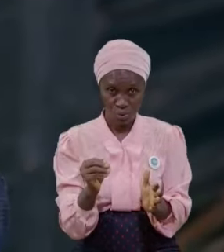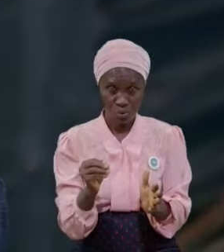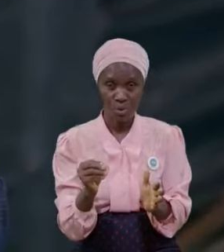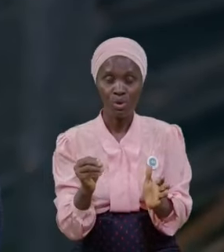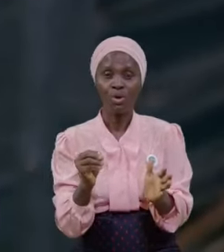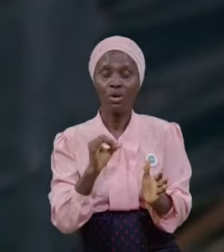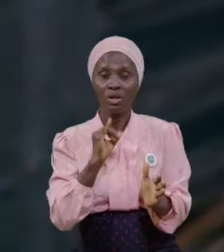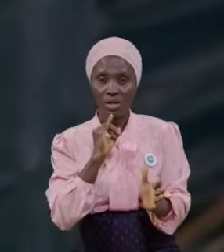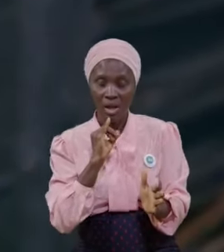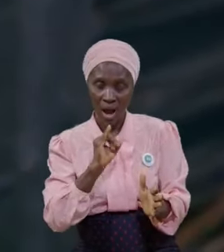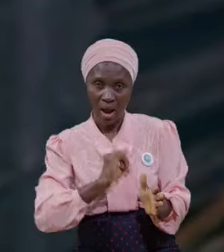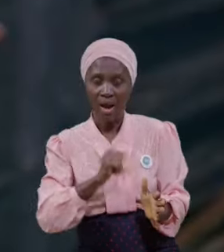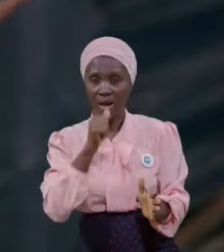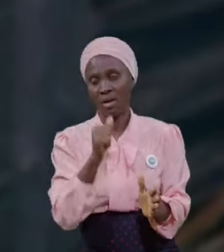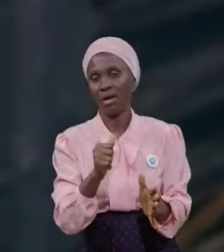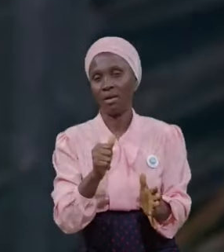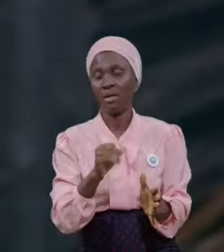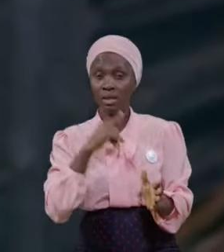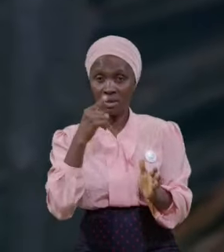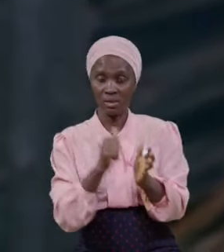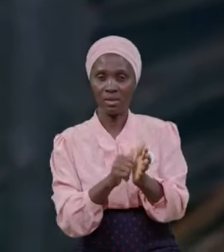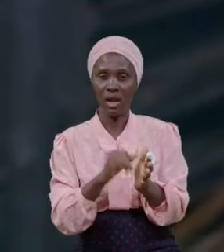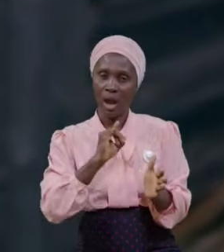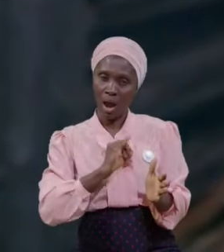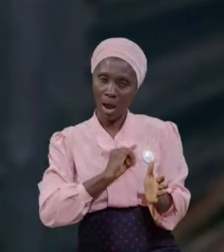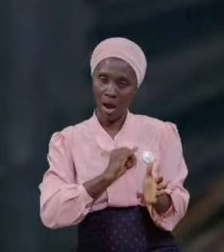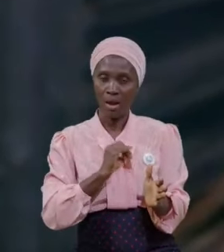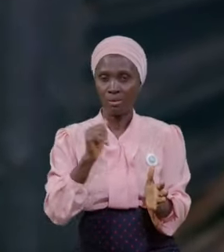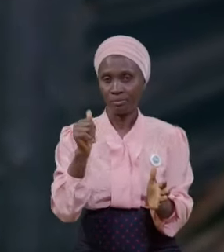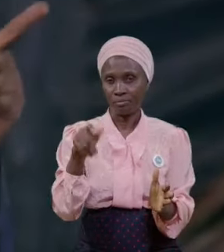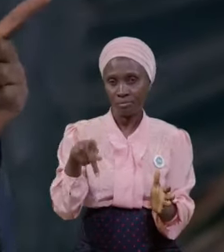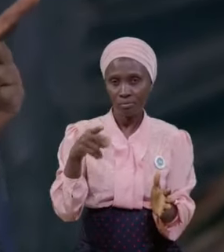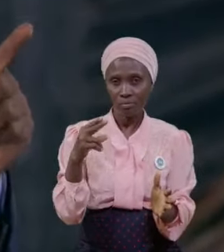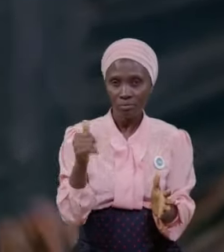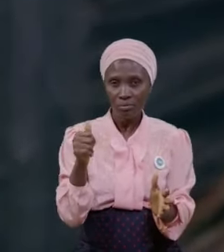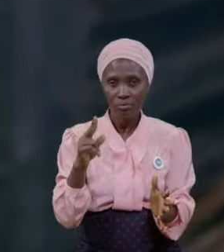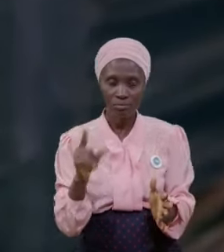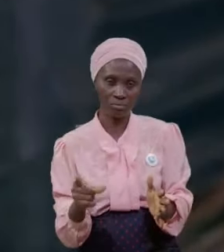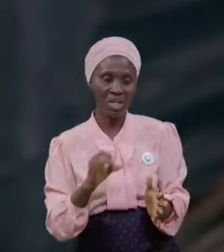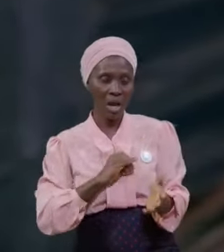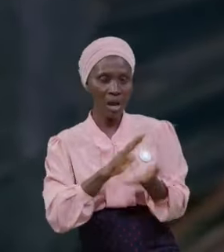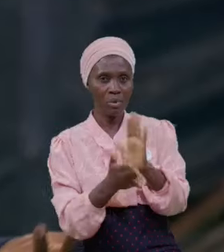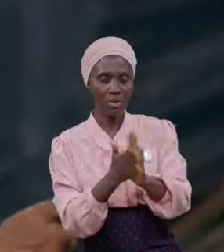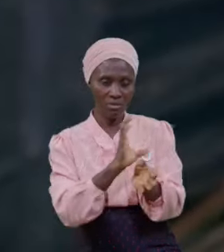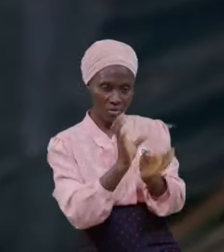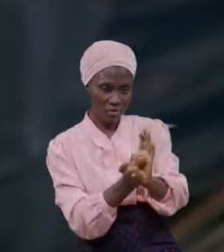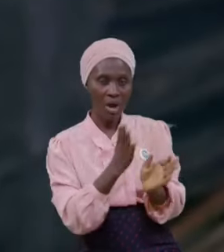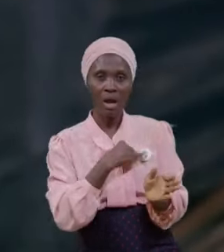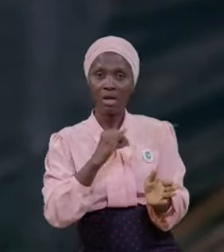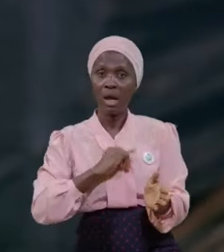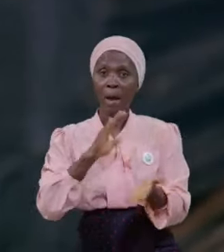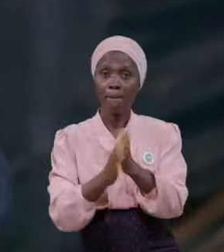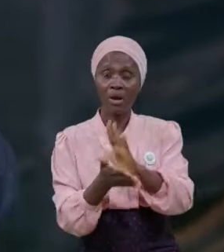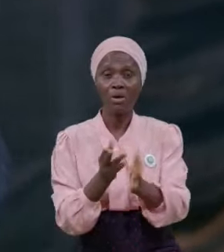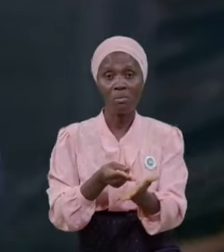got converted, and Paul, I became honest, and Paul, I became righteous through the